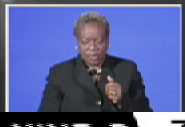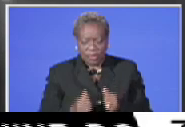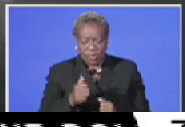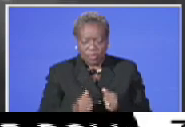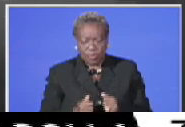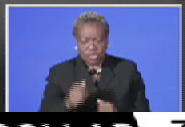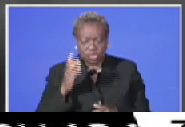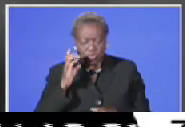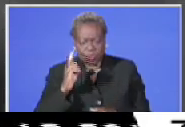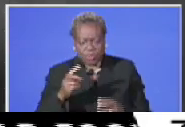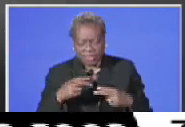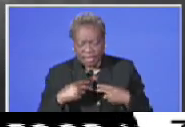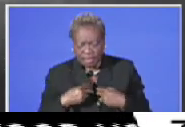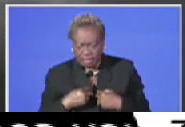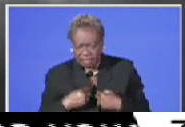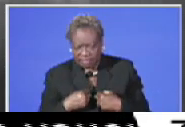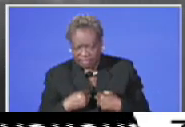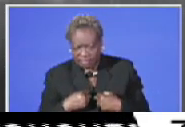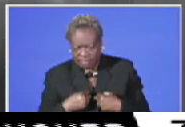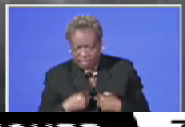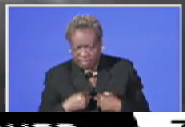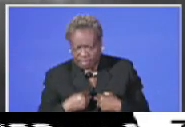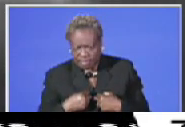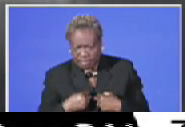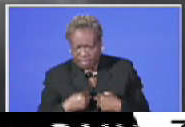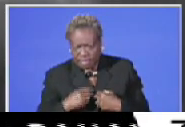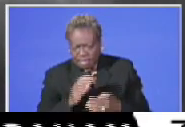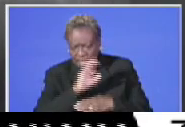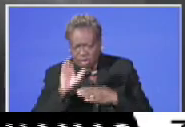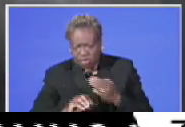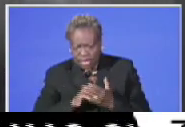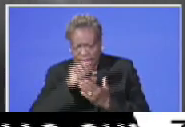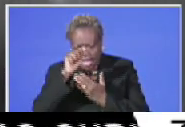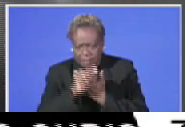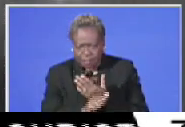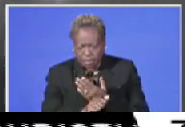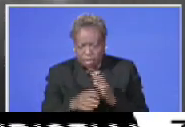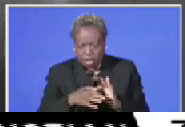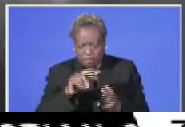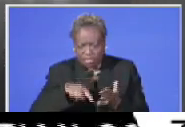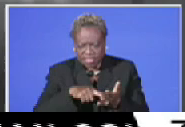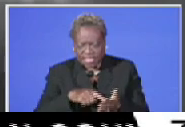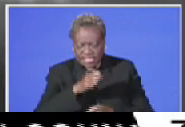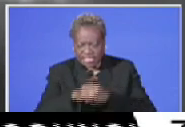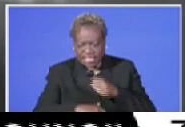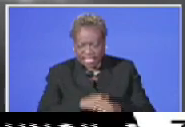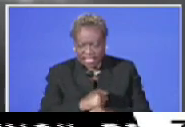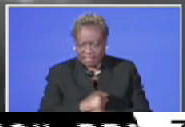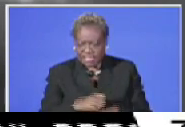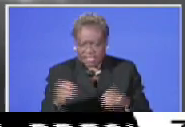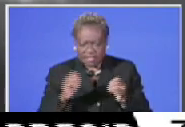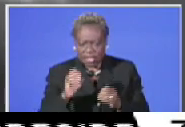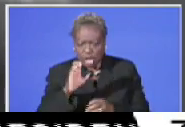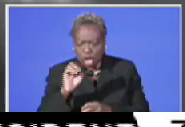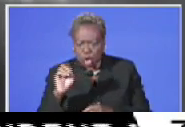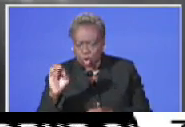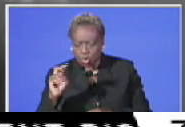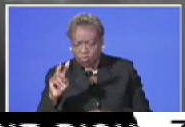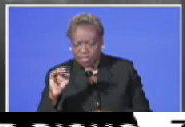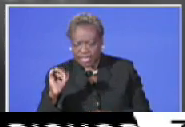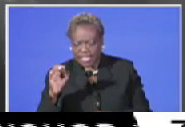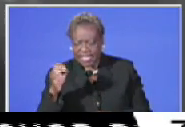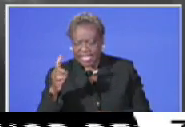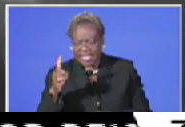occurred in April of this year were it not for the COVID-19 epidemic, which has led to